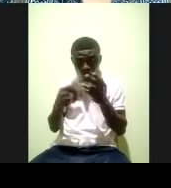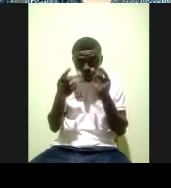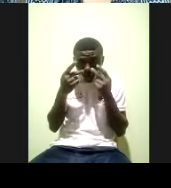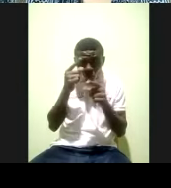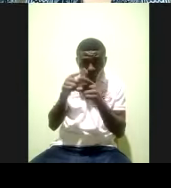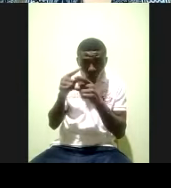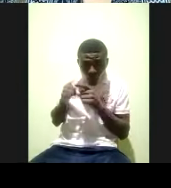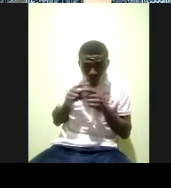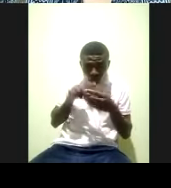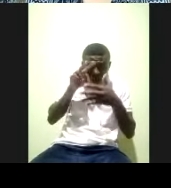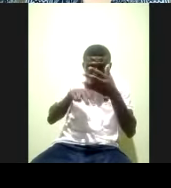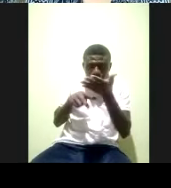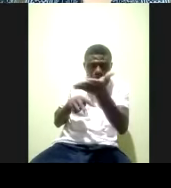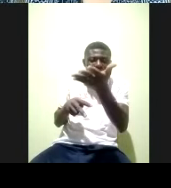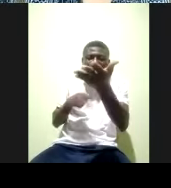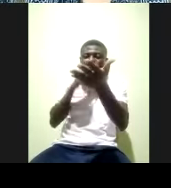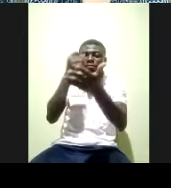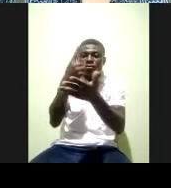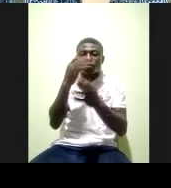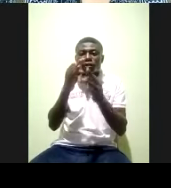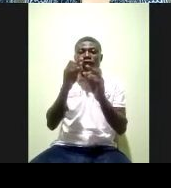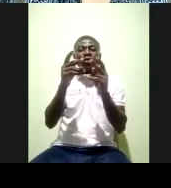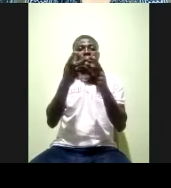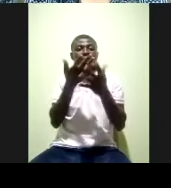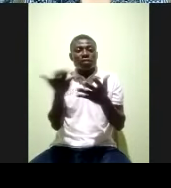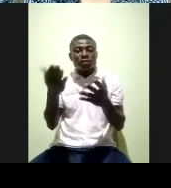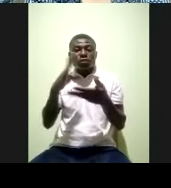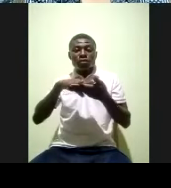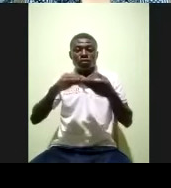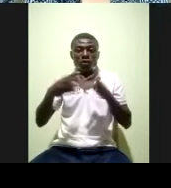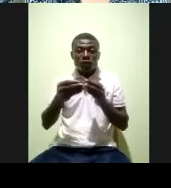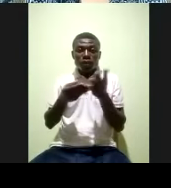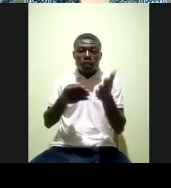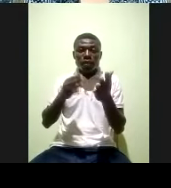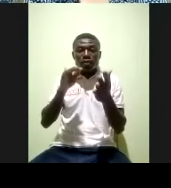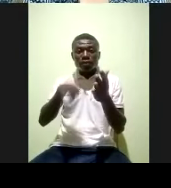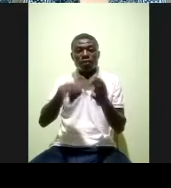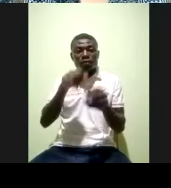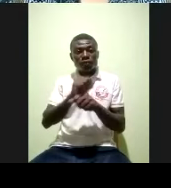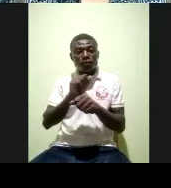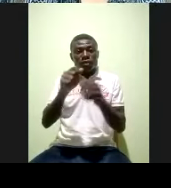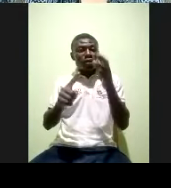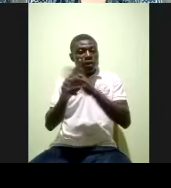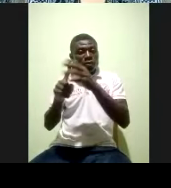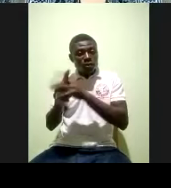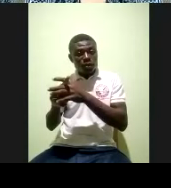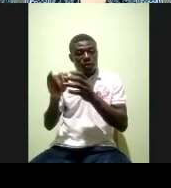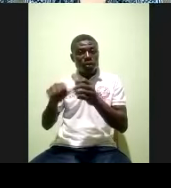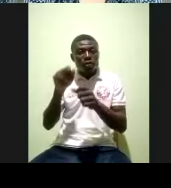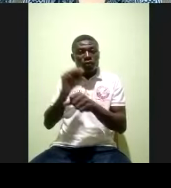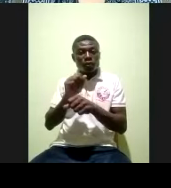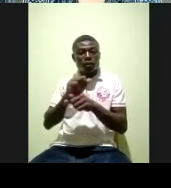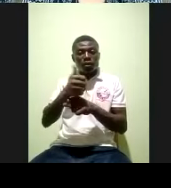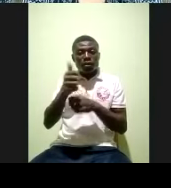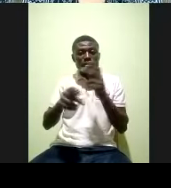content. Even if the passage or the stories, the content might appear all right to the other people, but